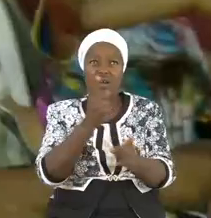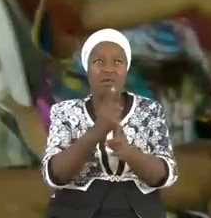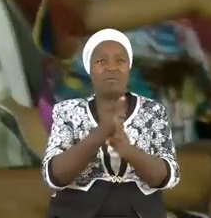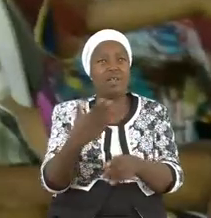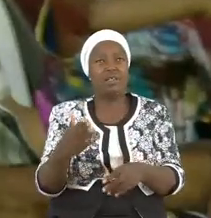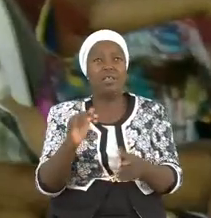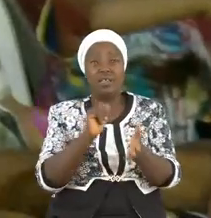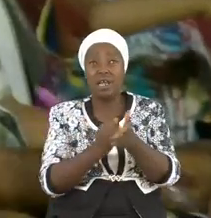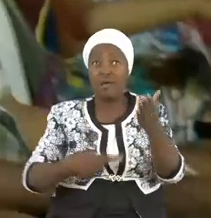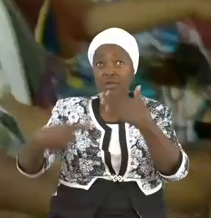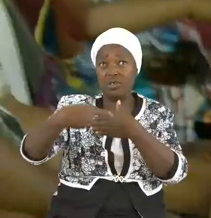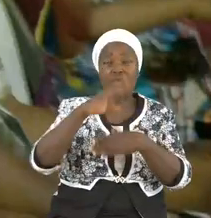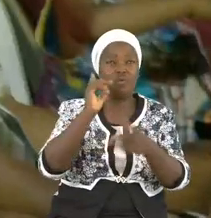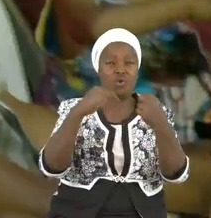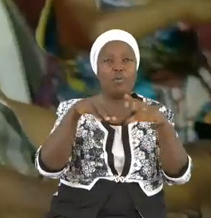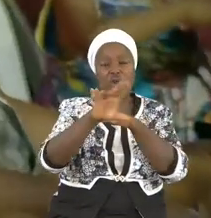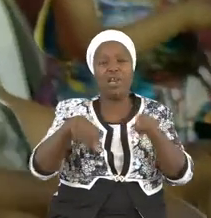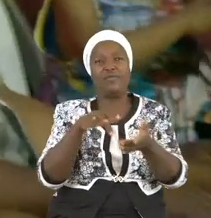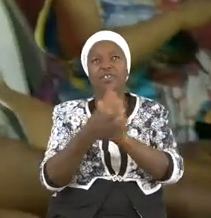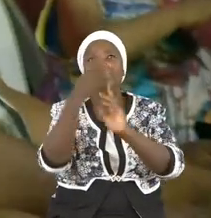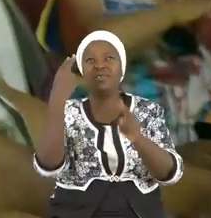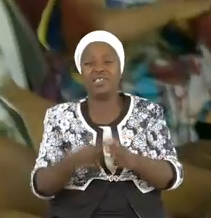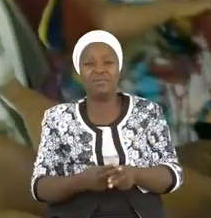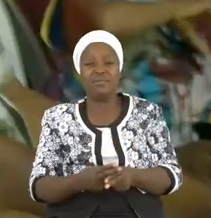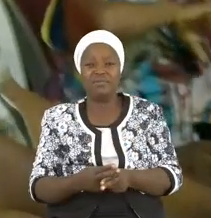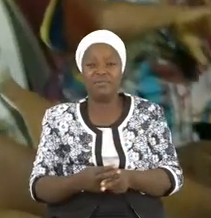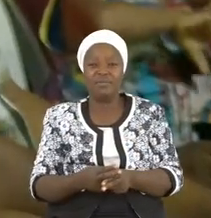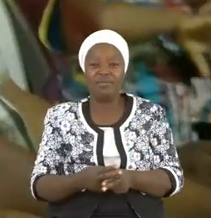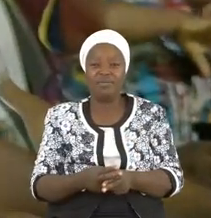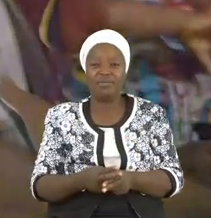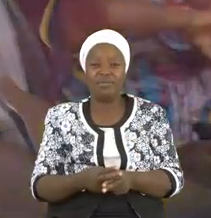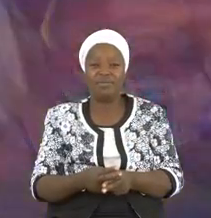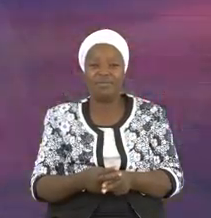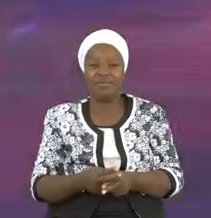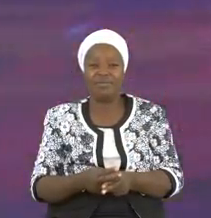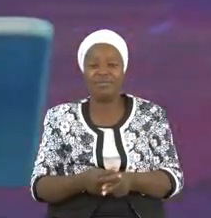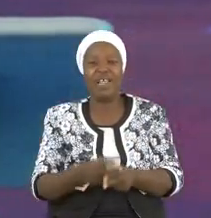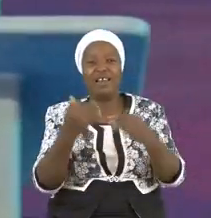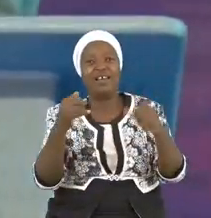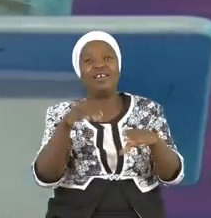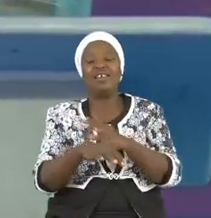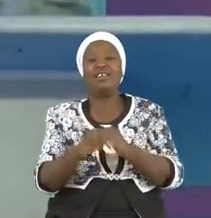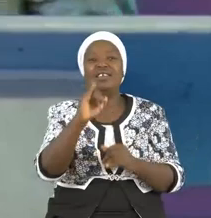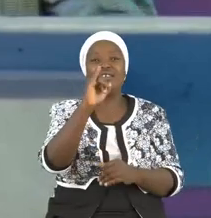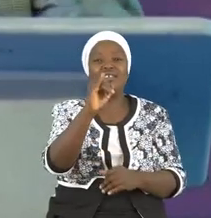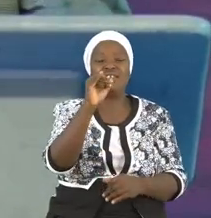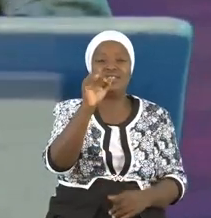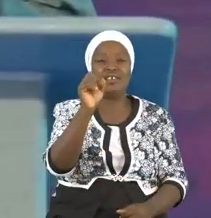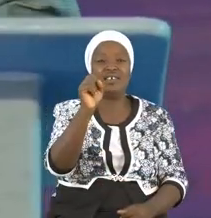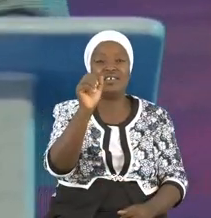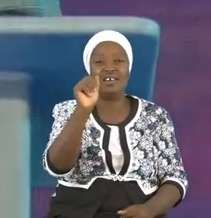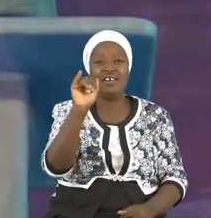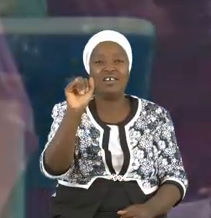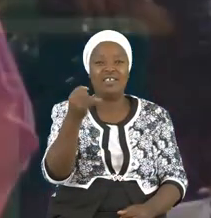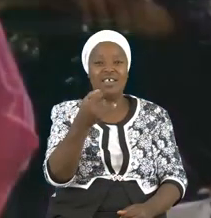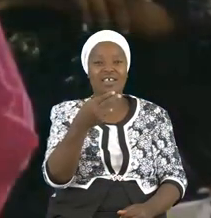in Jesus' name. We're looking at Isaiah chapter 57, and